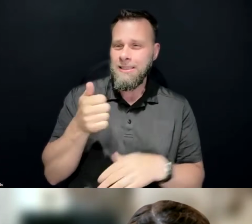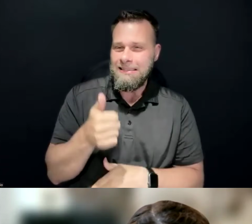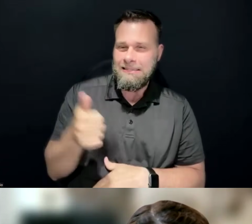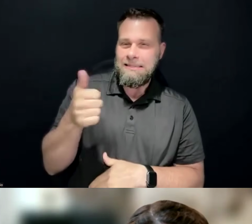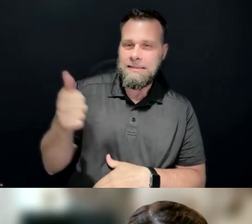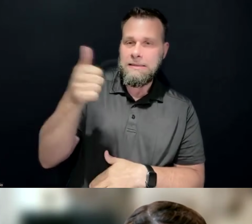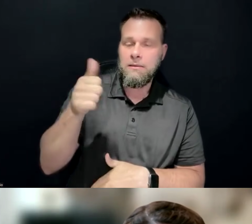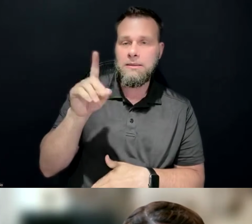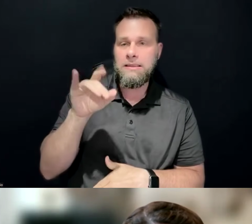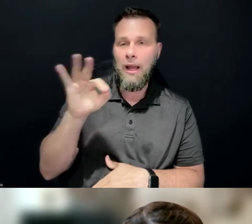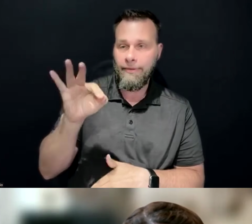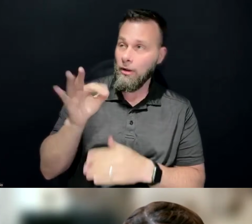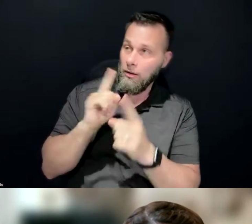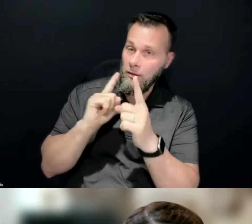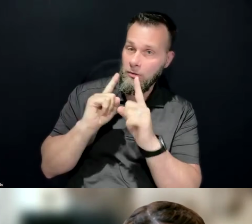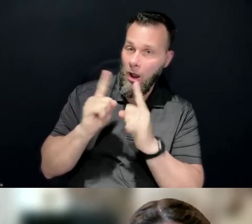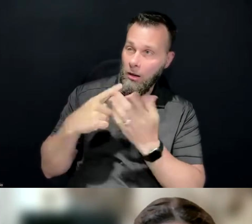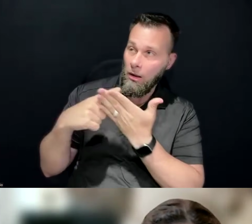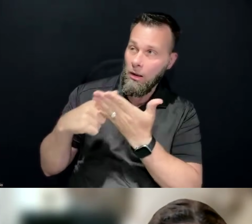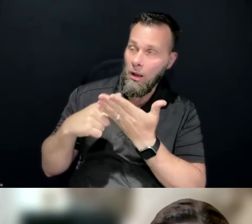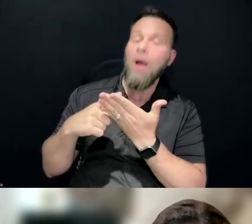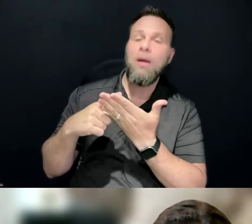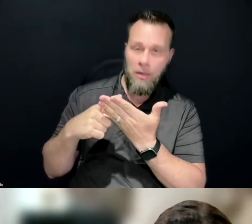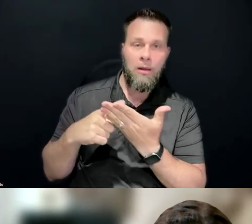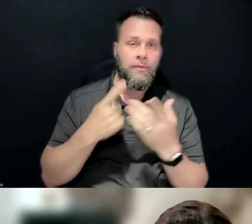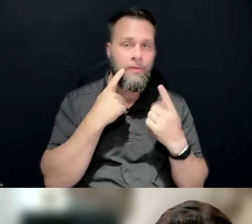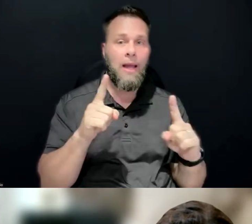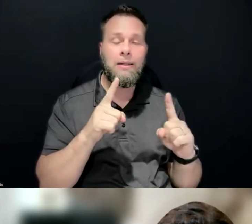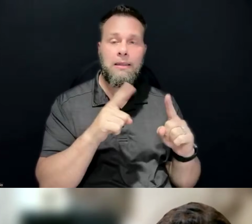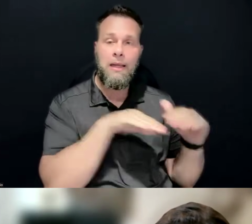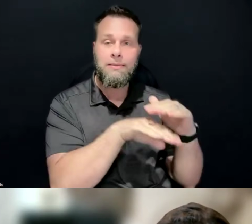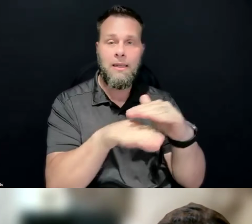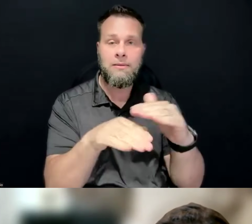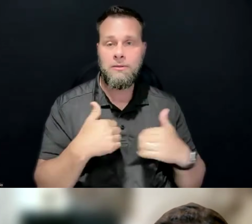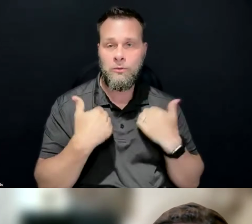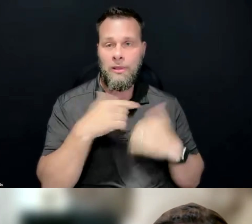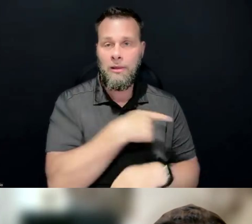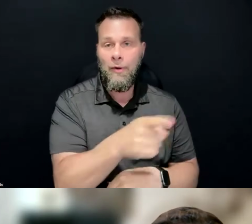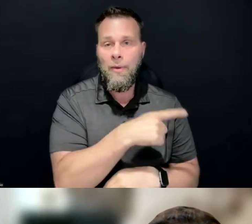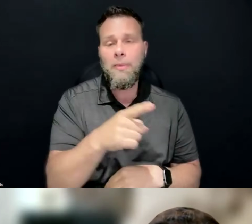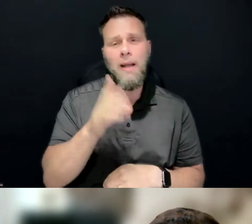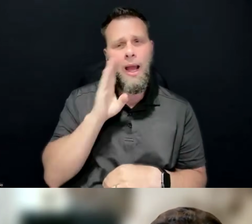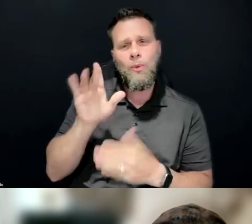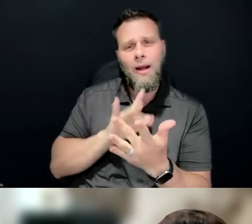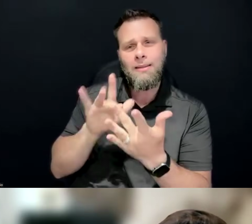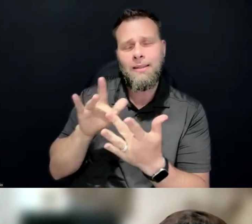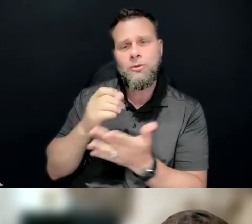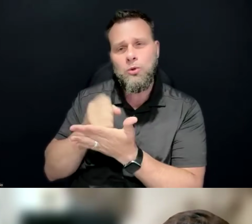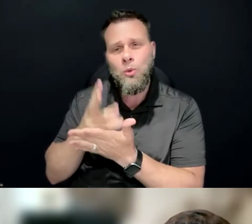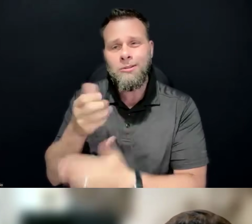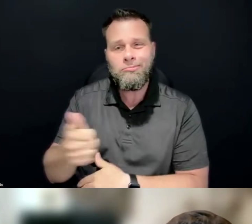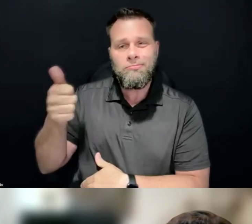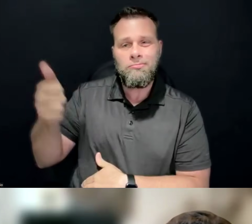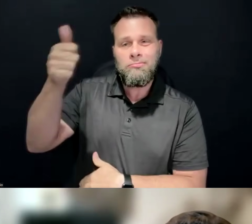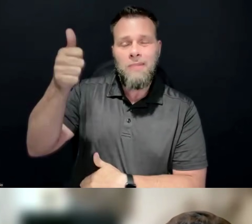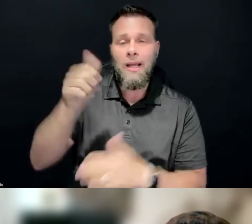remembering correctly. So I would reach out to social workers or department heads, as well as community-based organizations that are focused